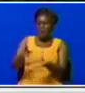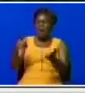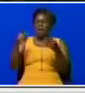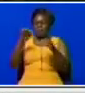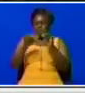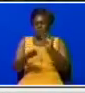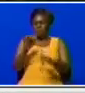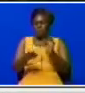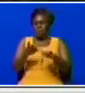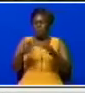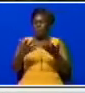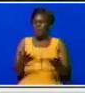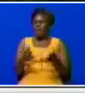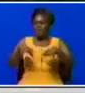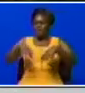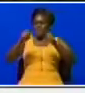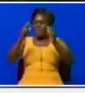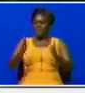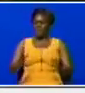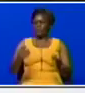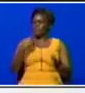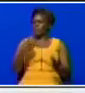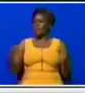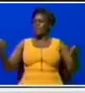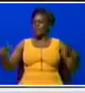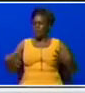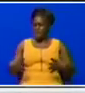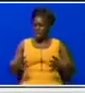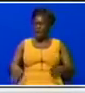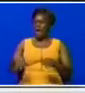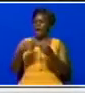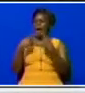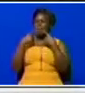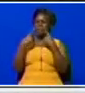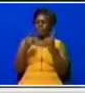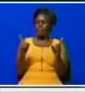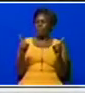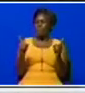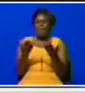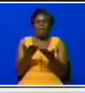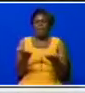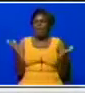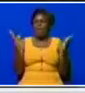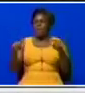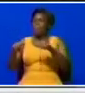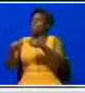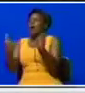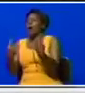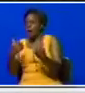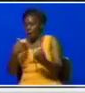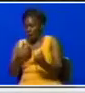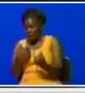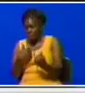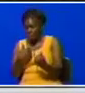keyed in. And the chairman was very categorical that if the results come in and there's any discrepancies that they